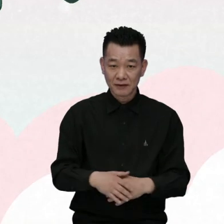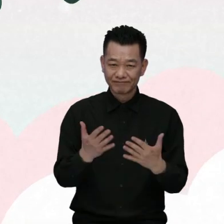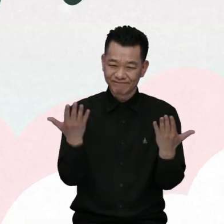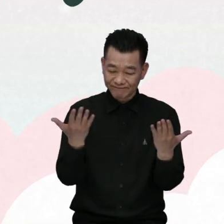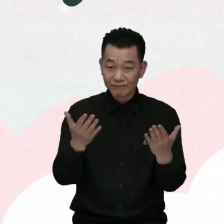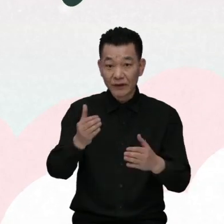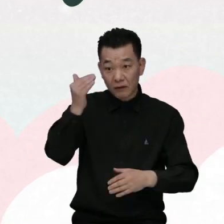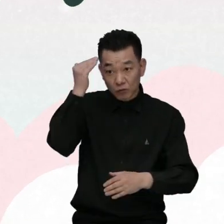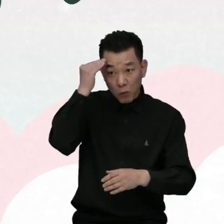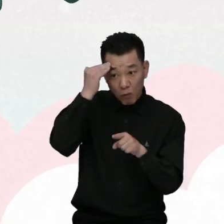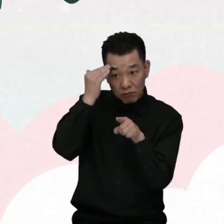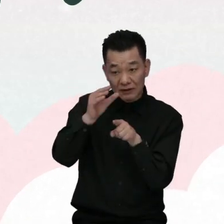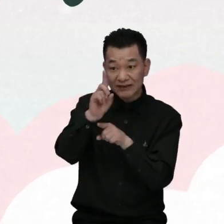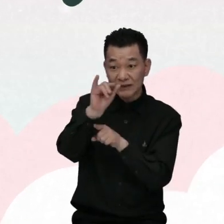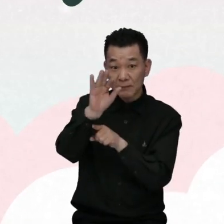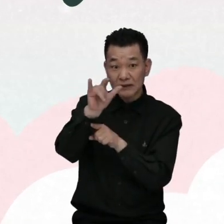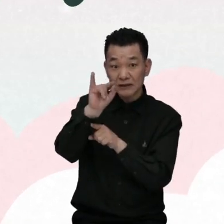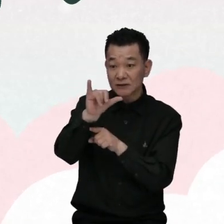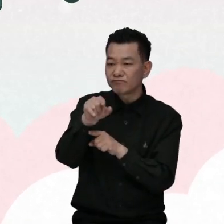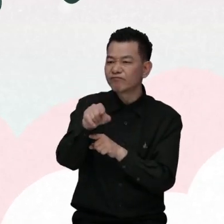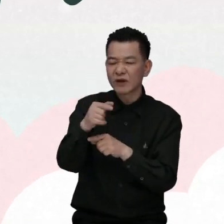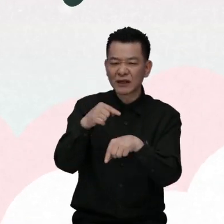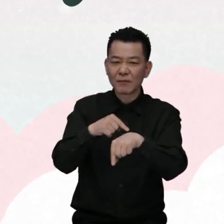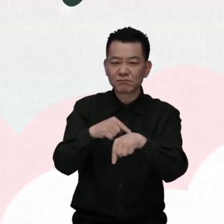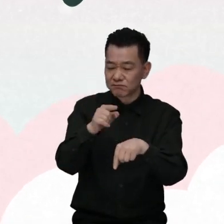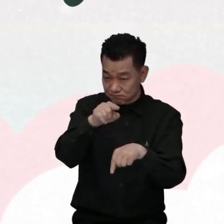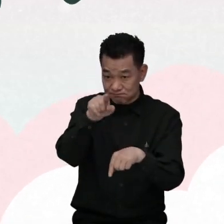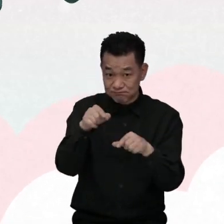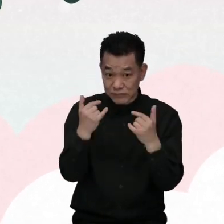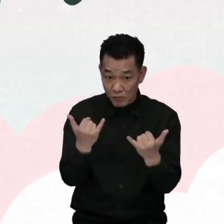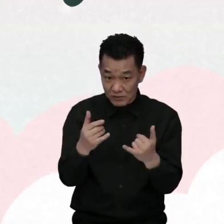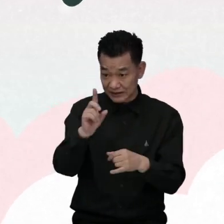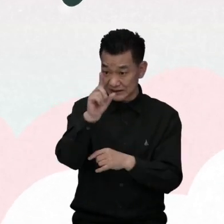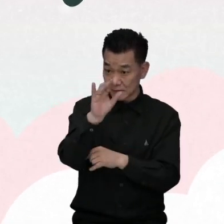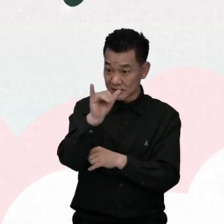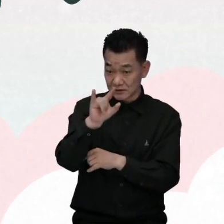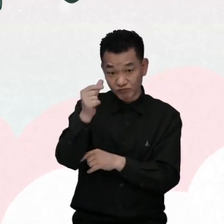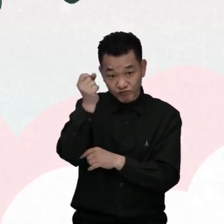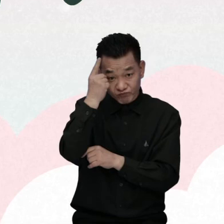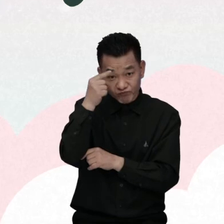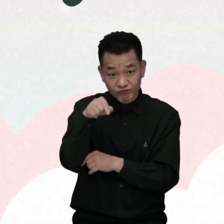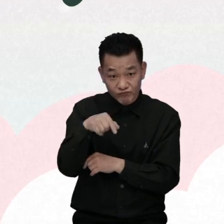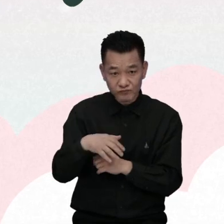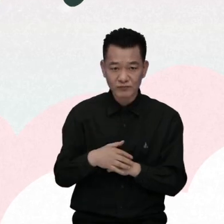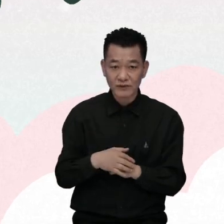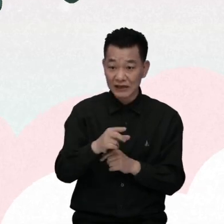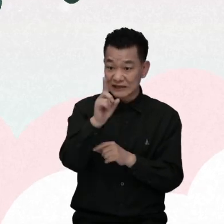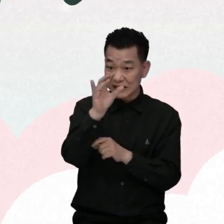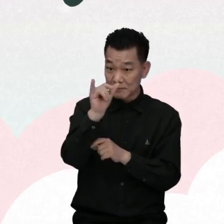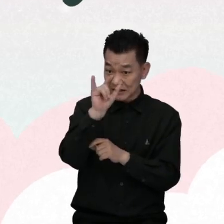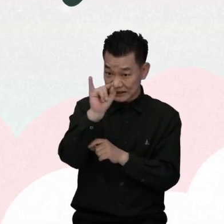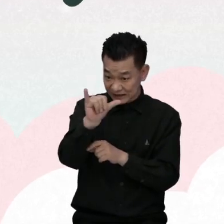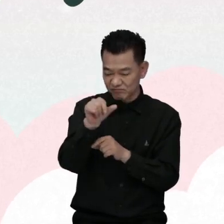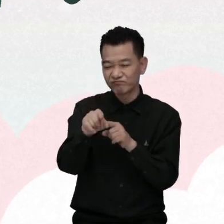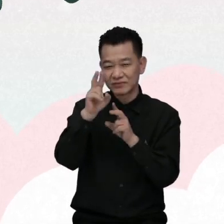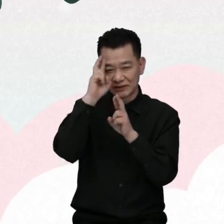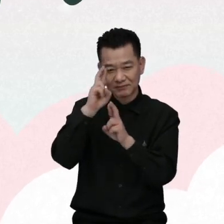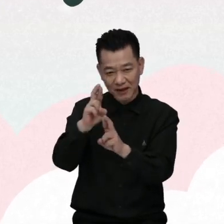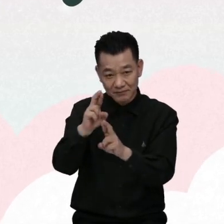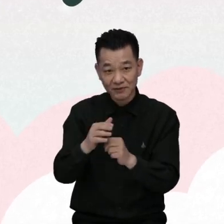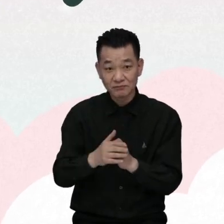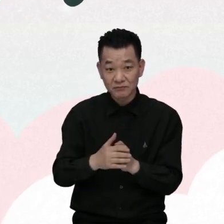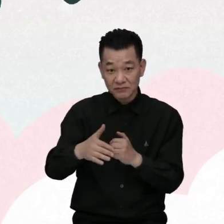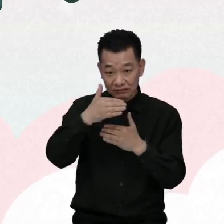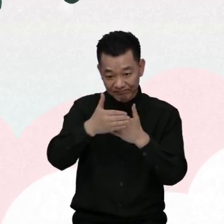In this lecture, we will get to learn about what is disability, understanding disability, and respecting disability.